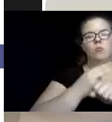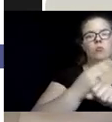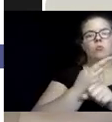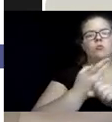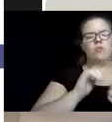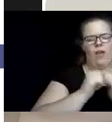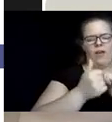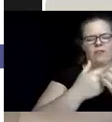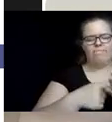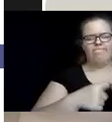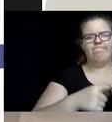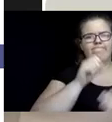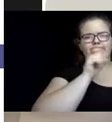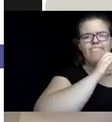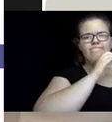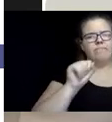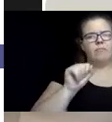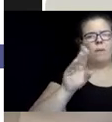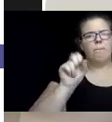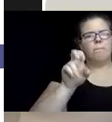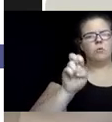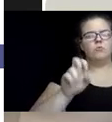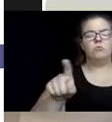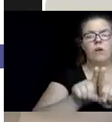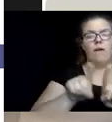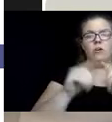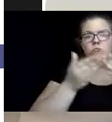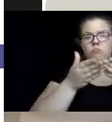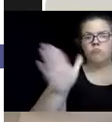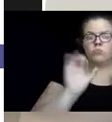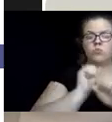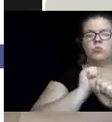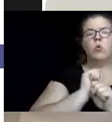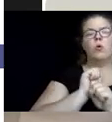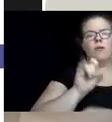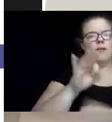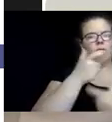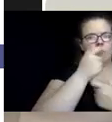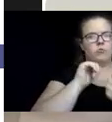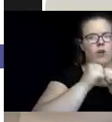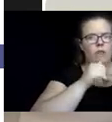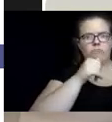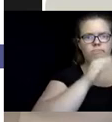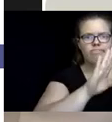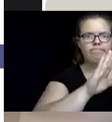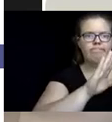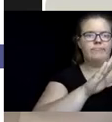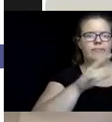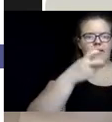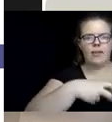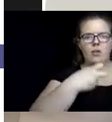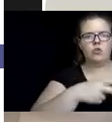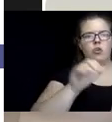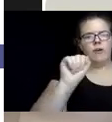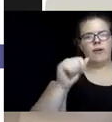elder abuse. They've also done work in general, if you're interested in how to address the issue of ageism in general.